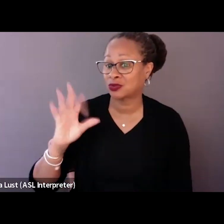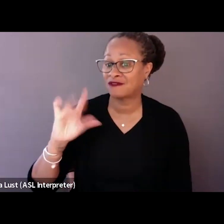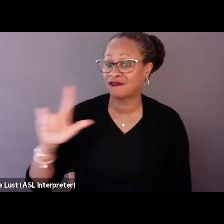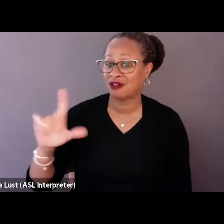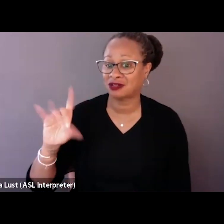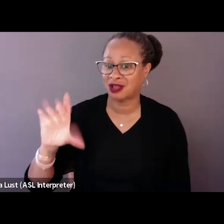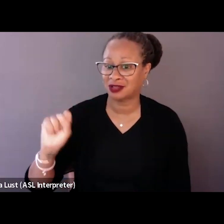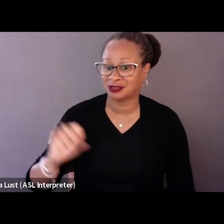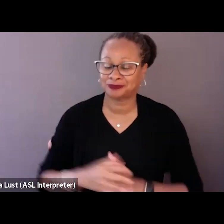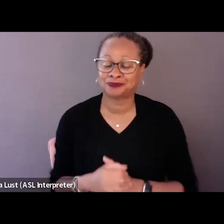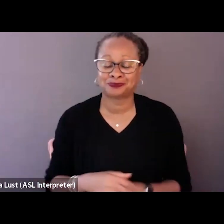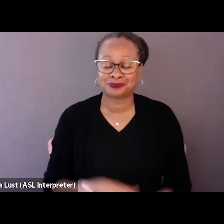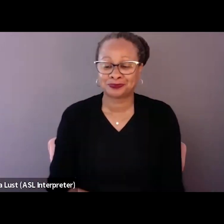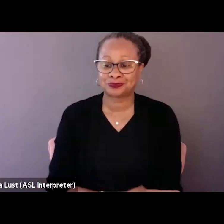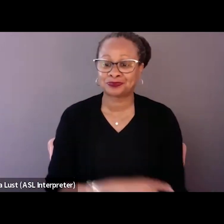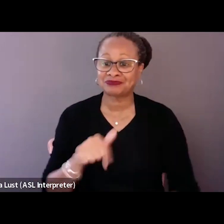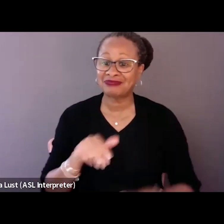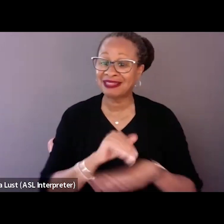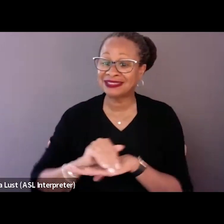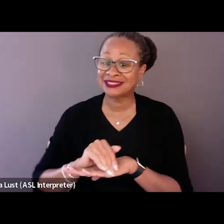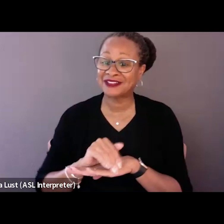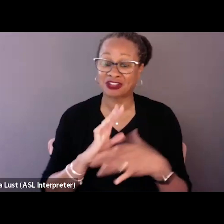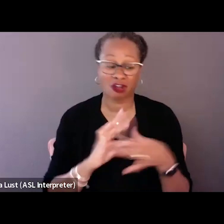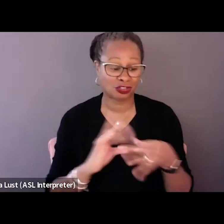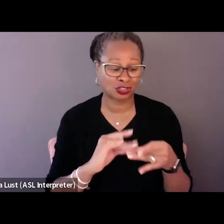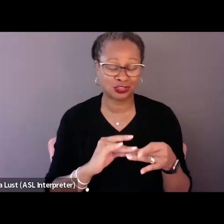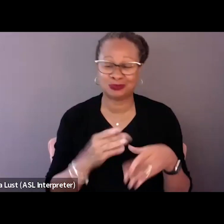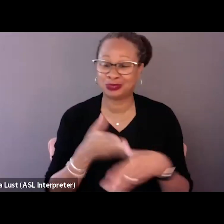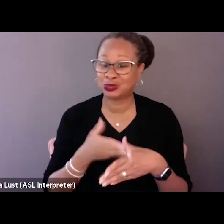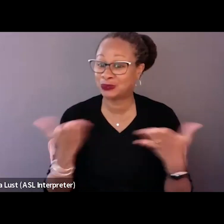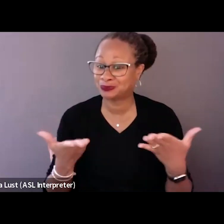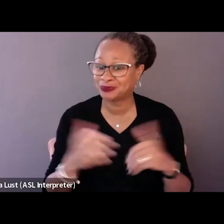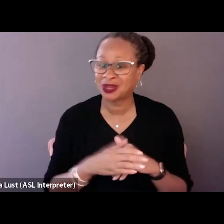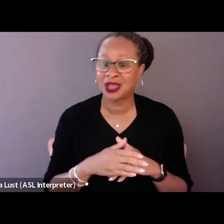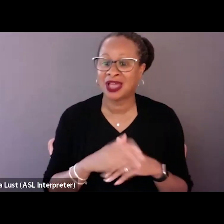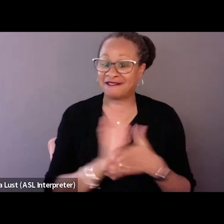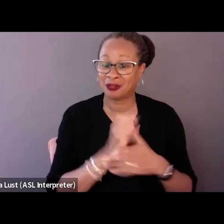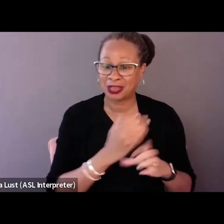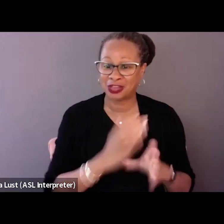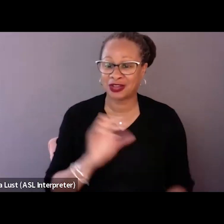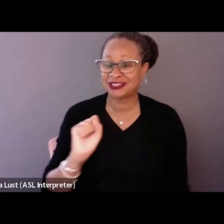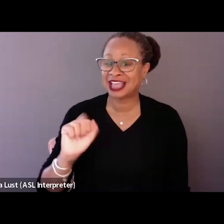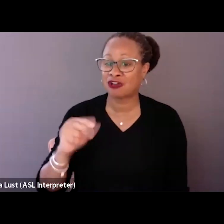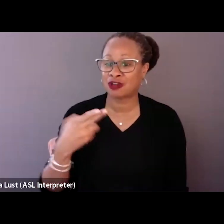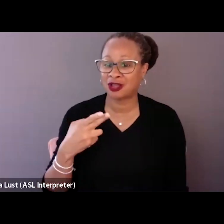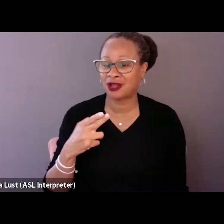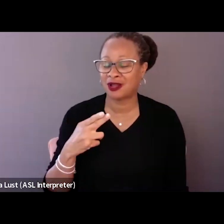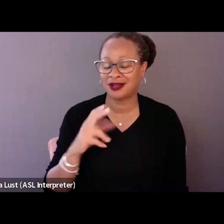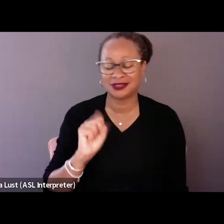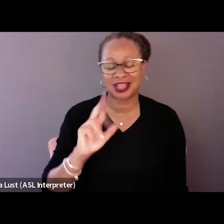FallDocs. This evening, we'll have a conversation between filmmaker Sara Dosa,